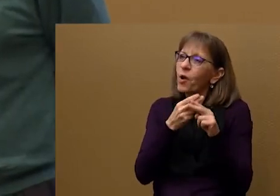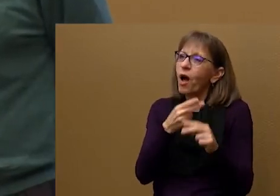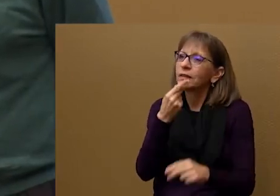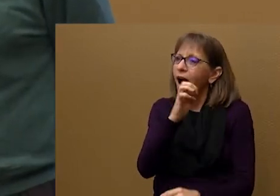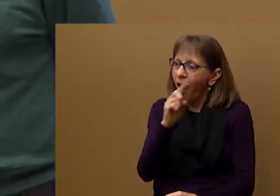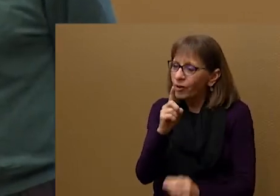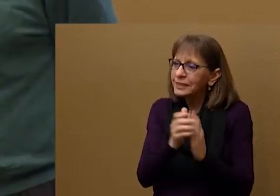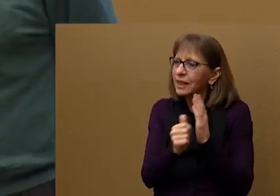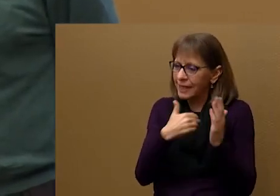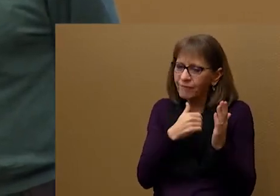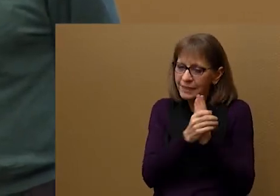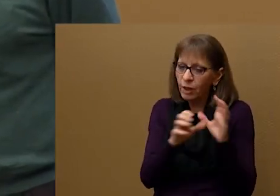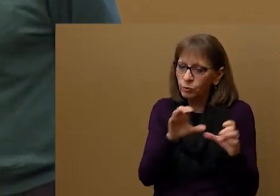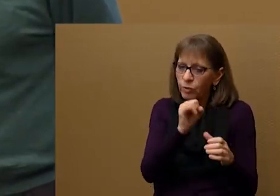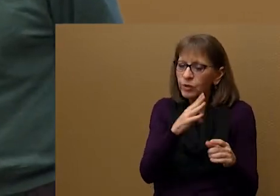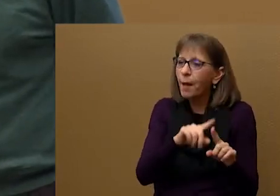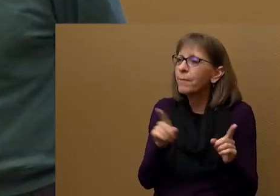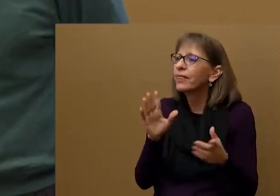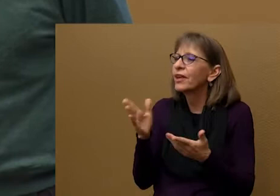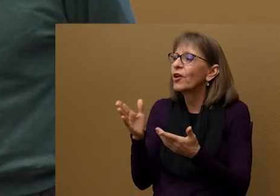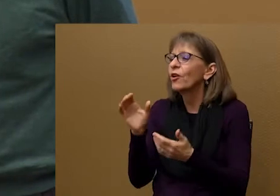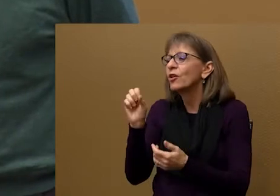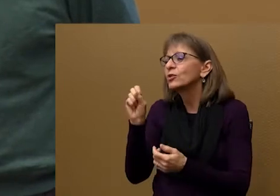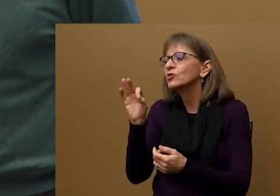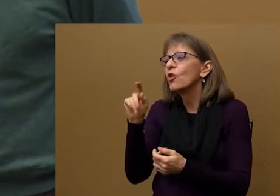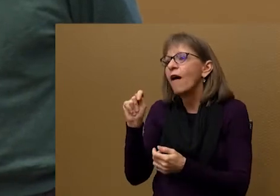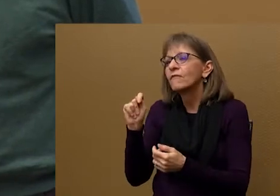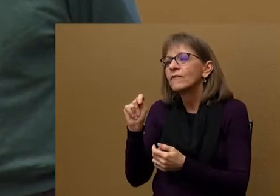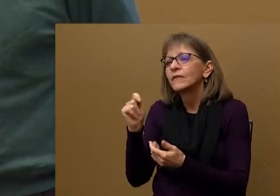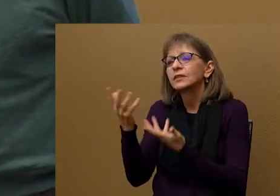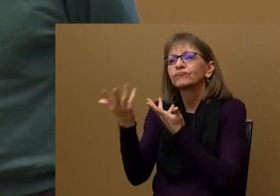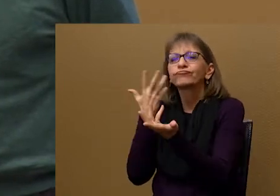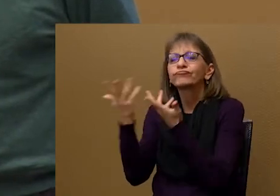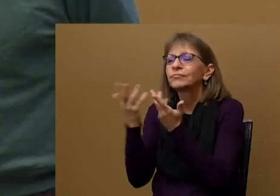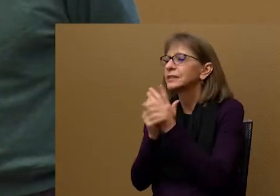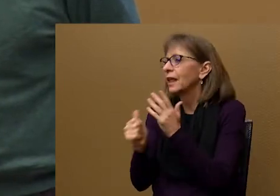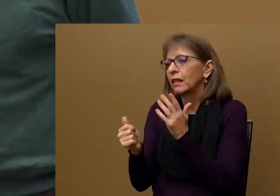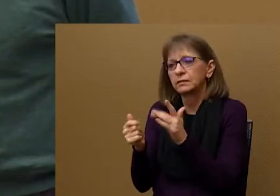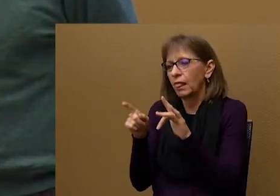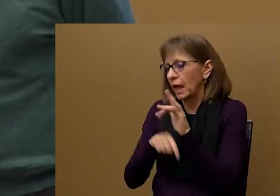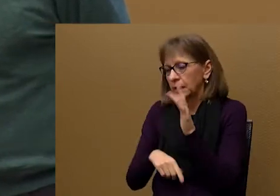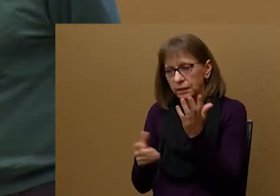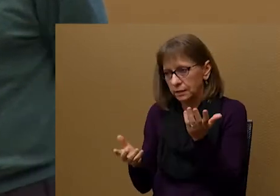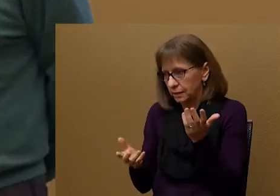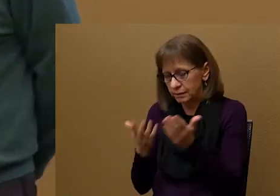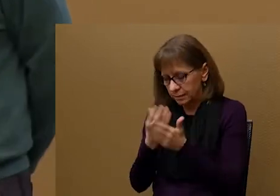job, but their soft skills are lacking, and we see